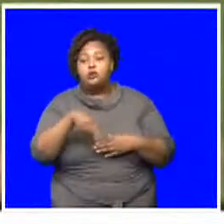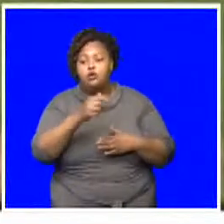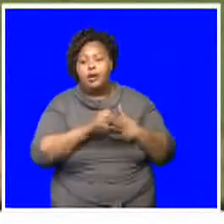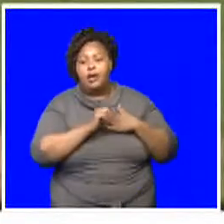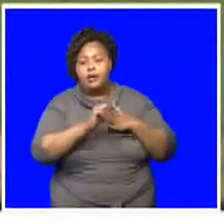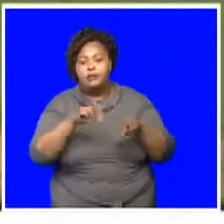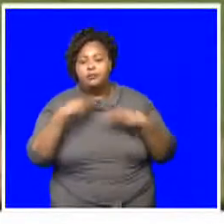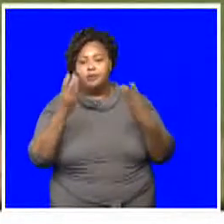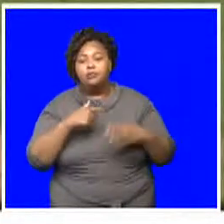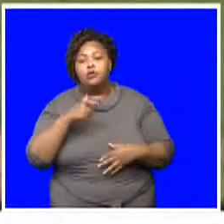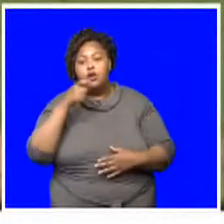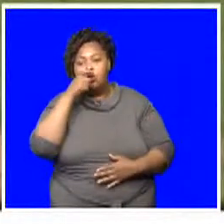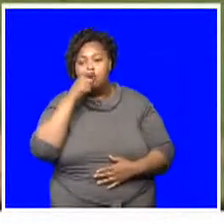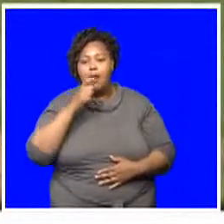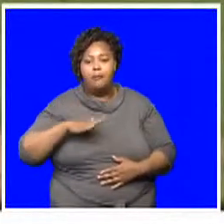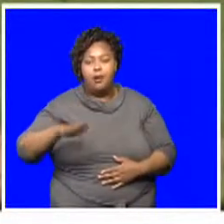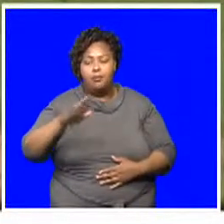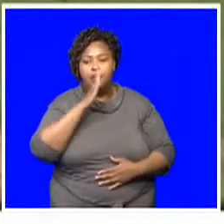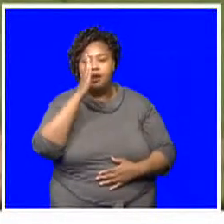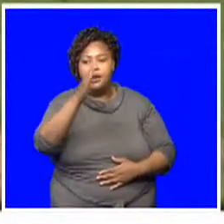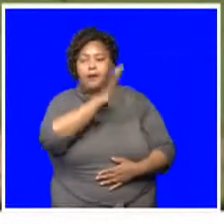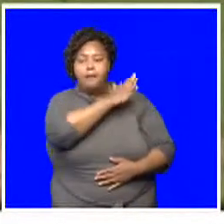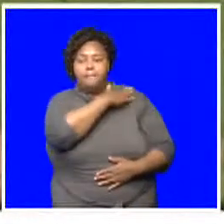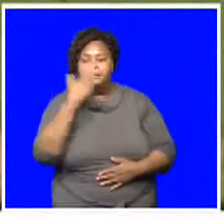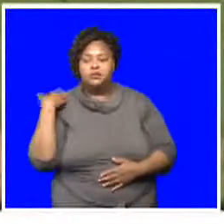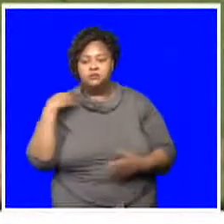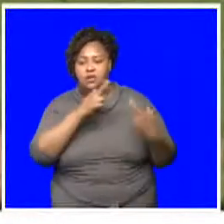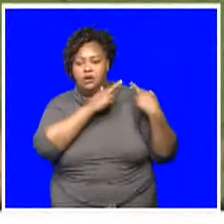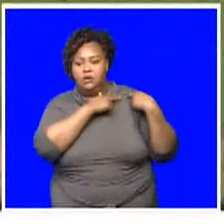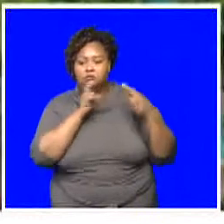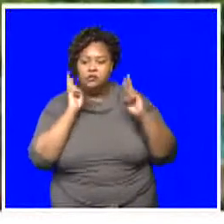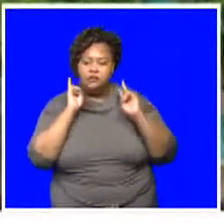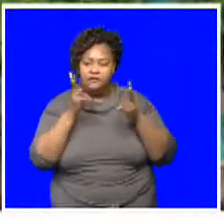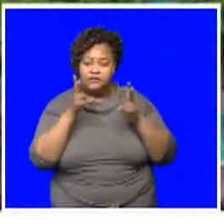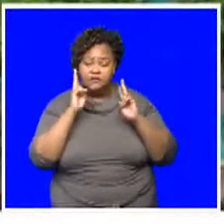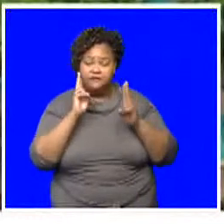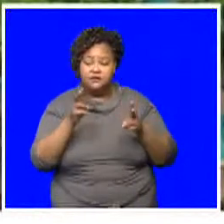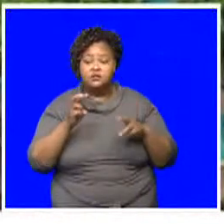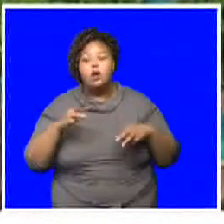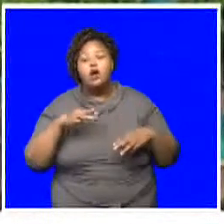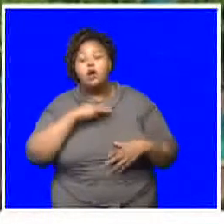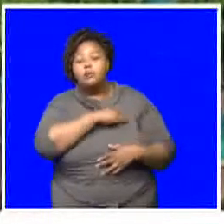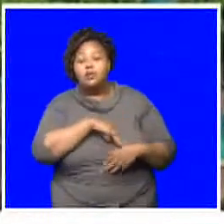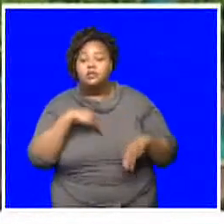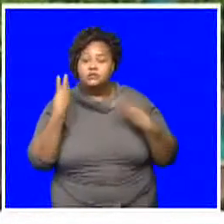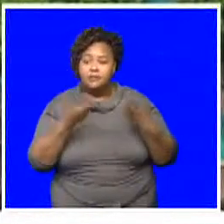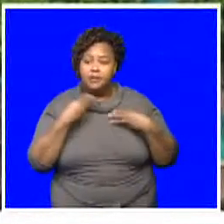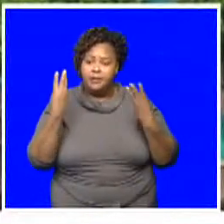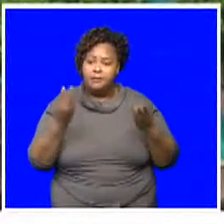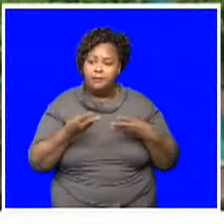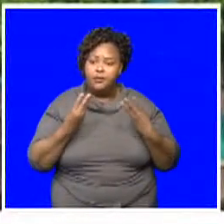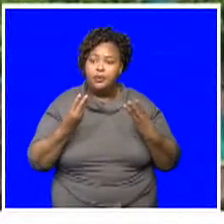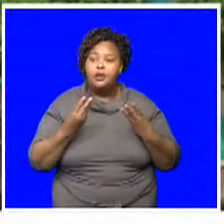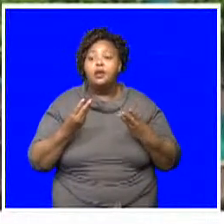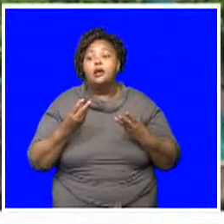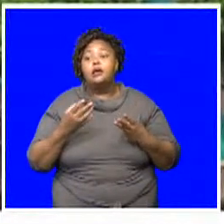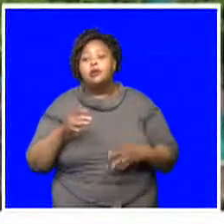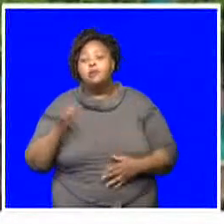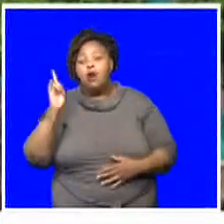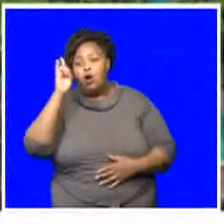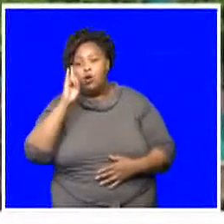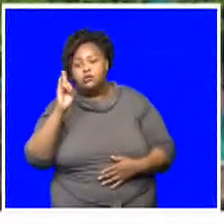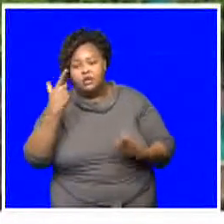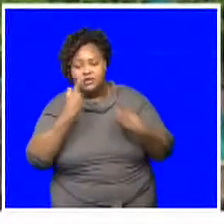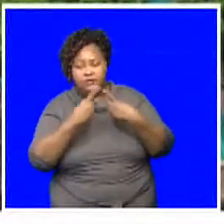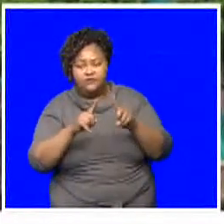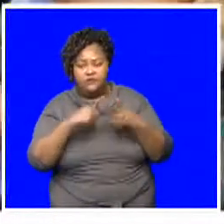The Minister of Tourism and Environmental Affairs, Moses Vilagati, urges members of the public and tourism establishments to follow all